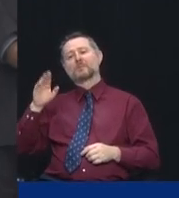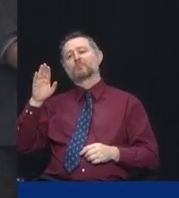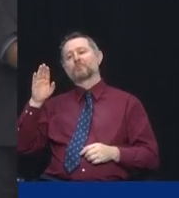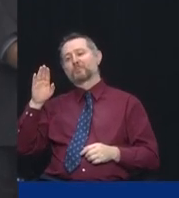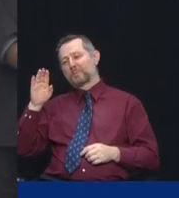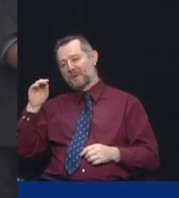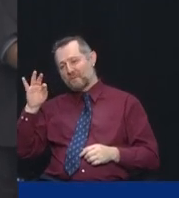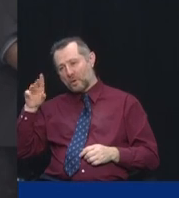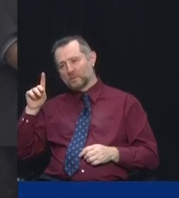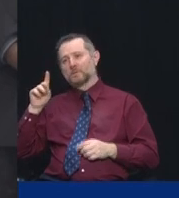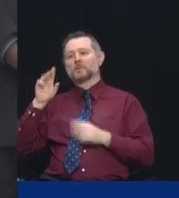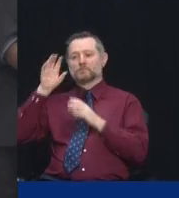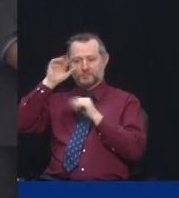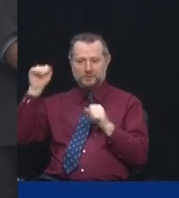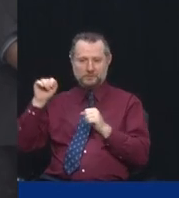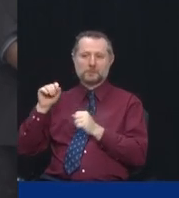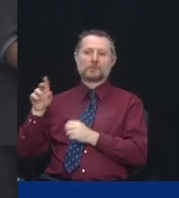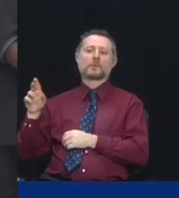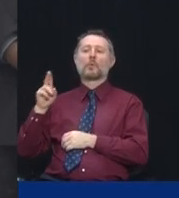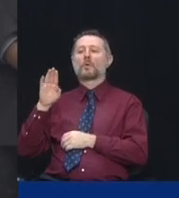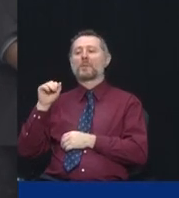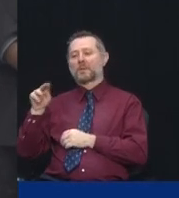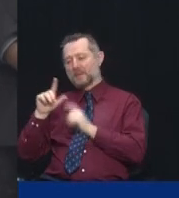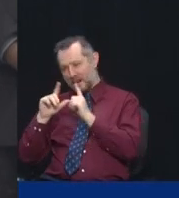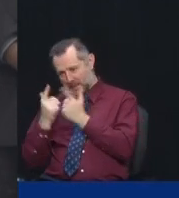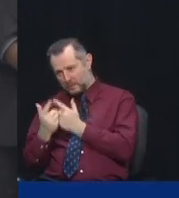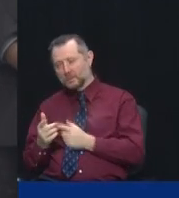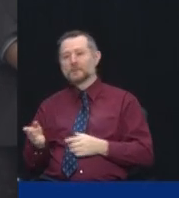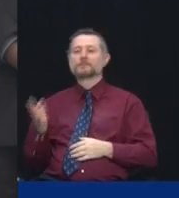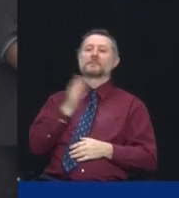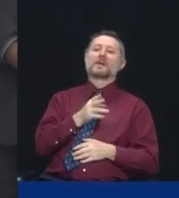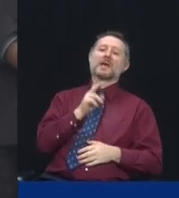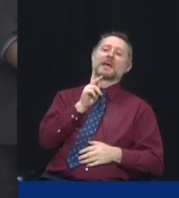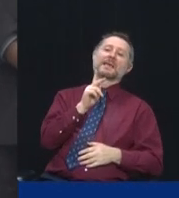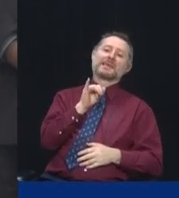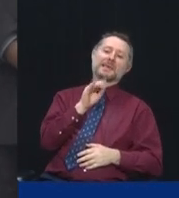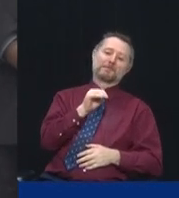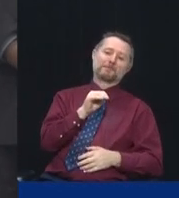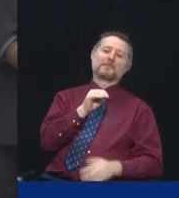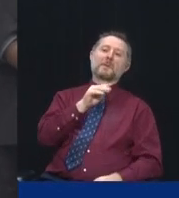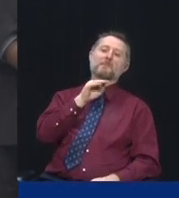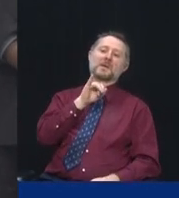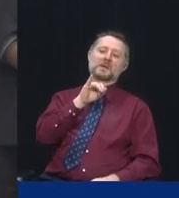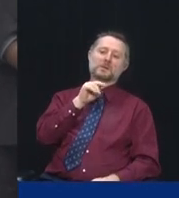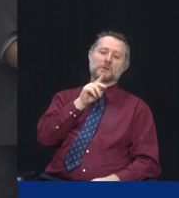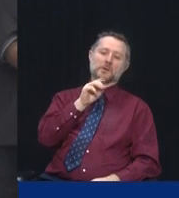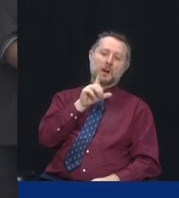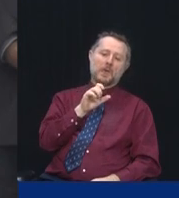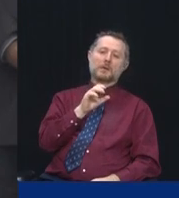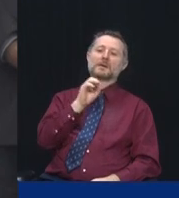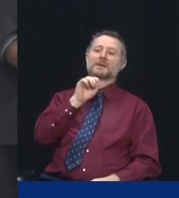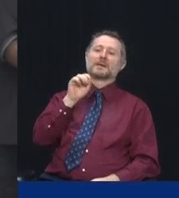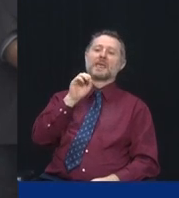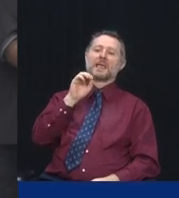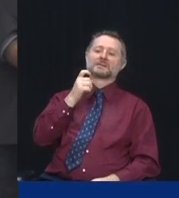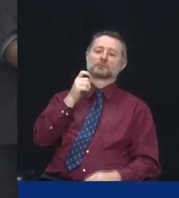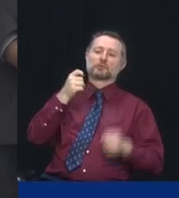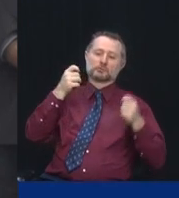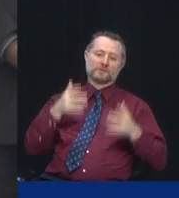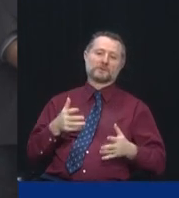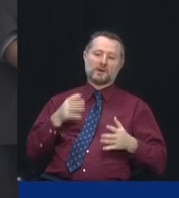trustee Eunice Lewin, Kim Minkle, the executive director of the NFTA, Dr.